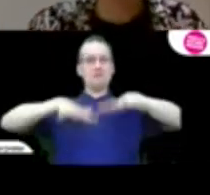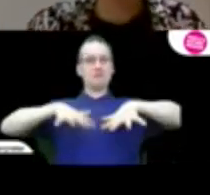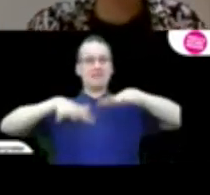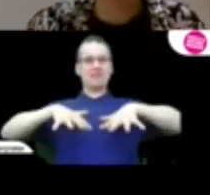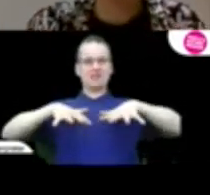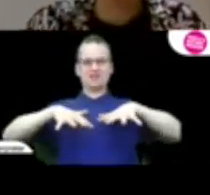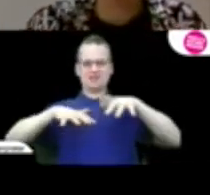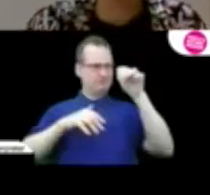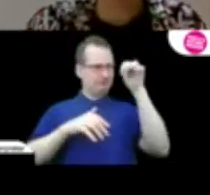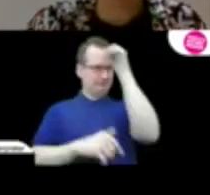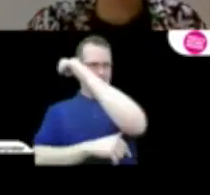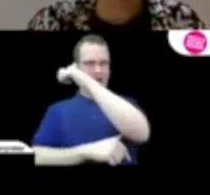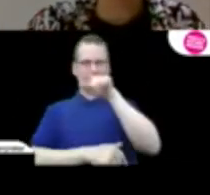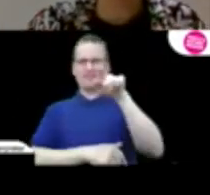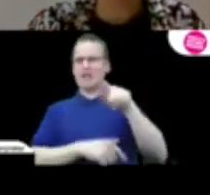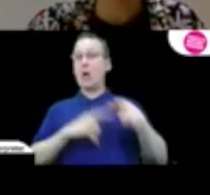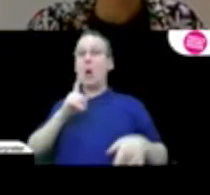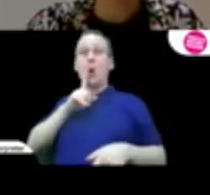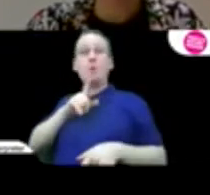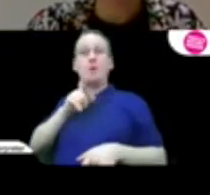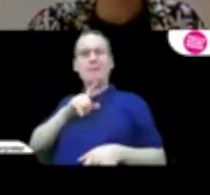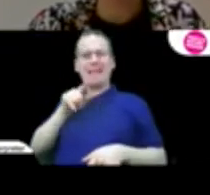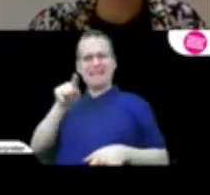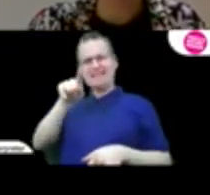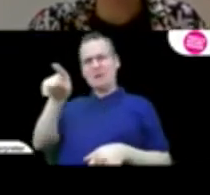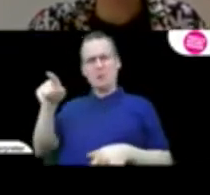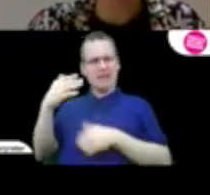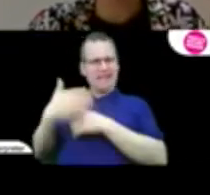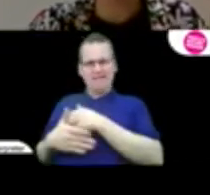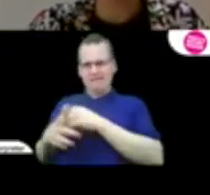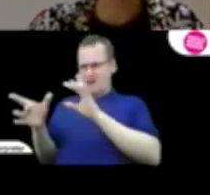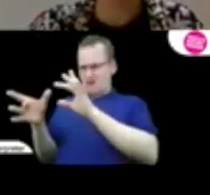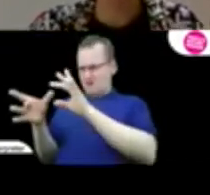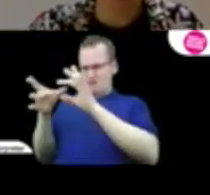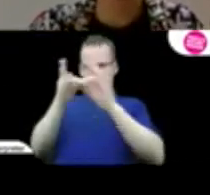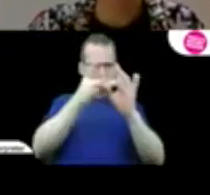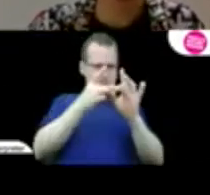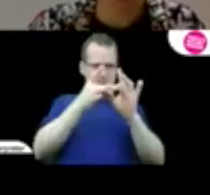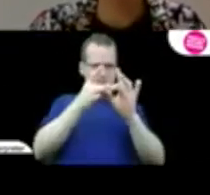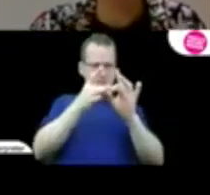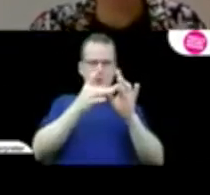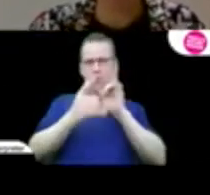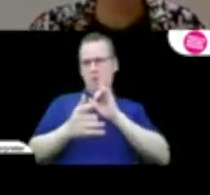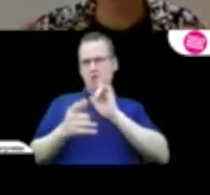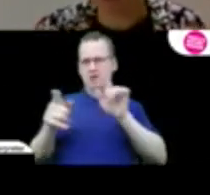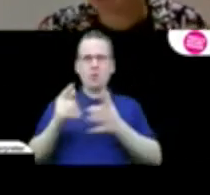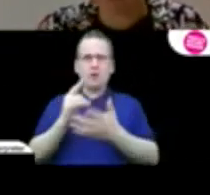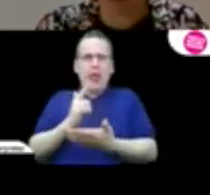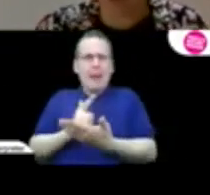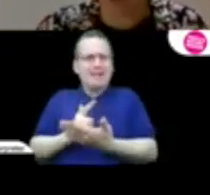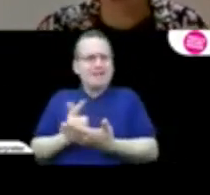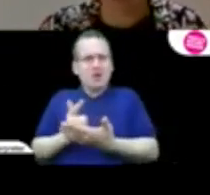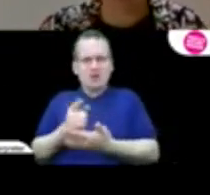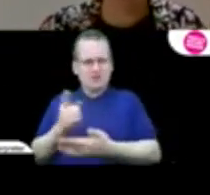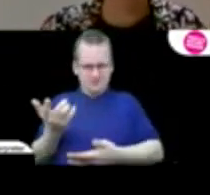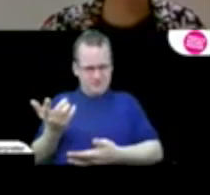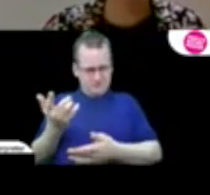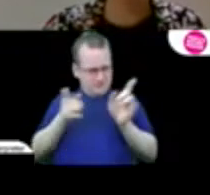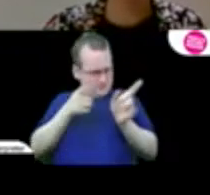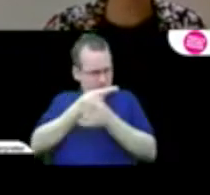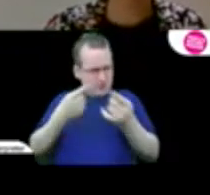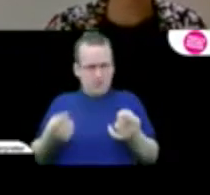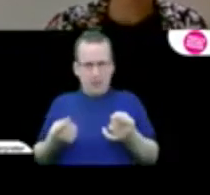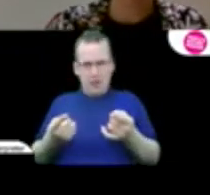bigwigs thought, you know, women in Britain would never think lesbian sex existed unless they were specifically told about